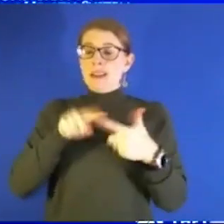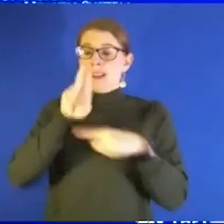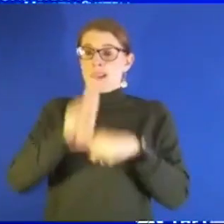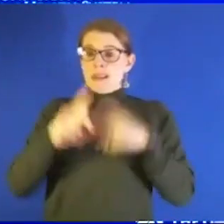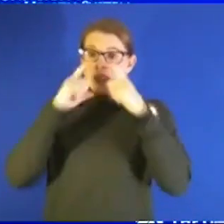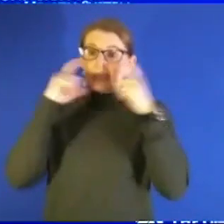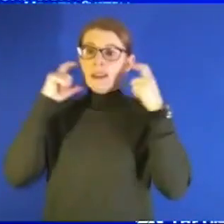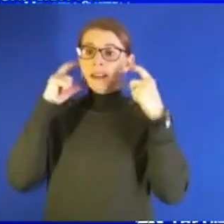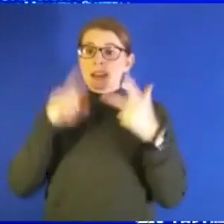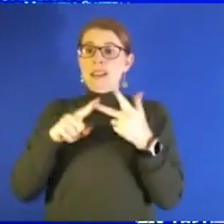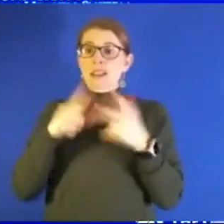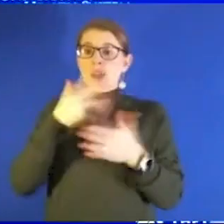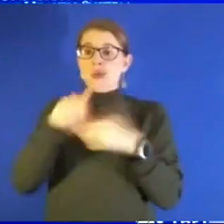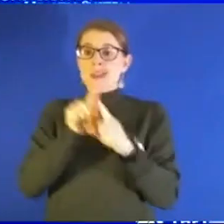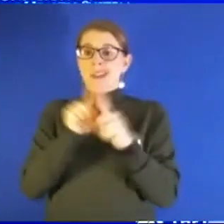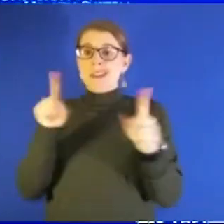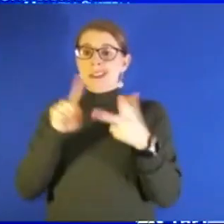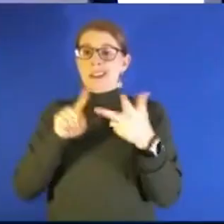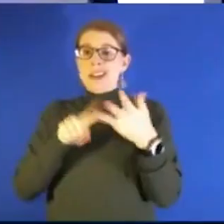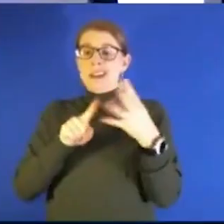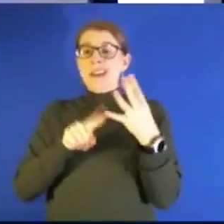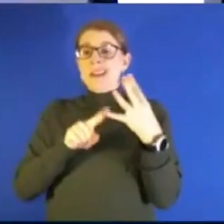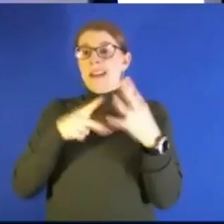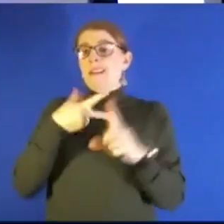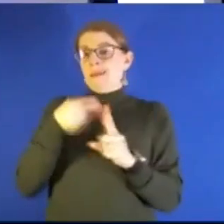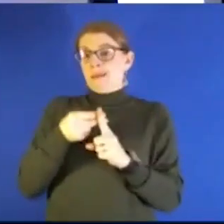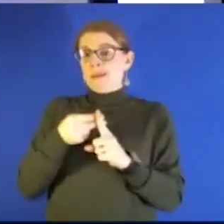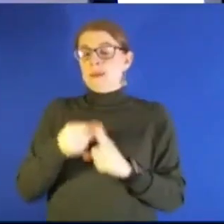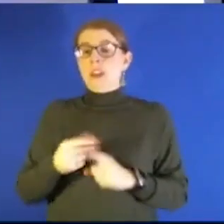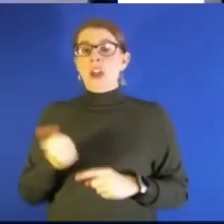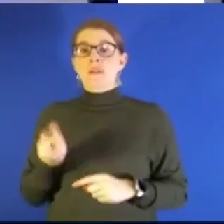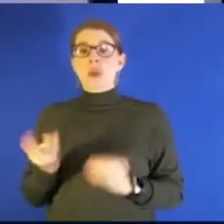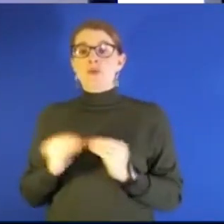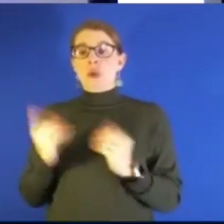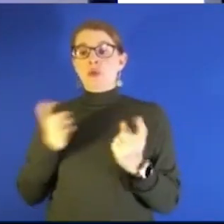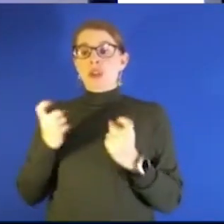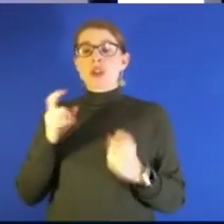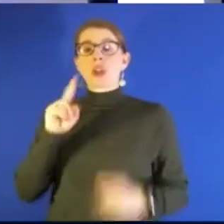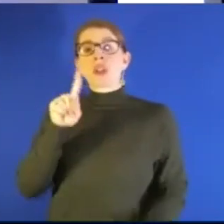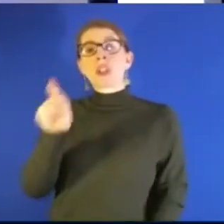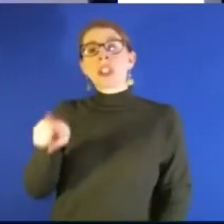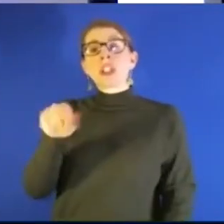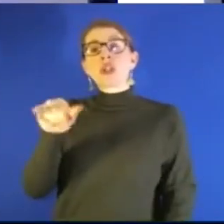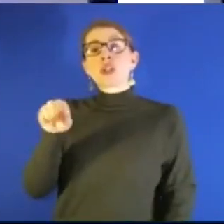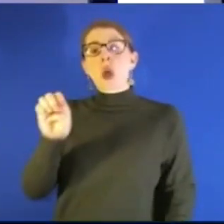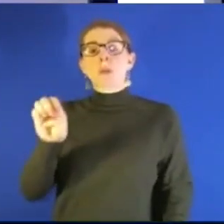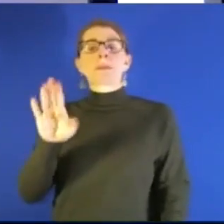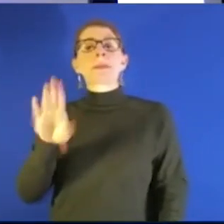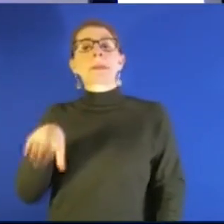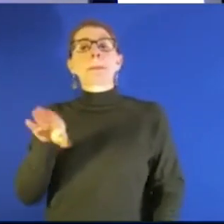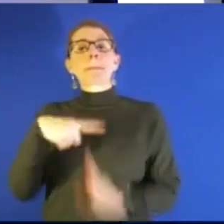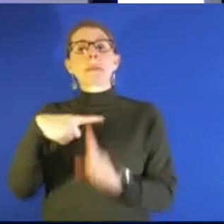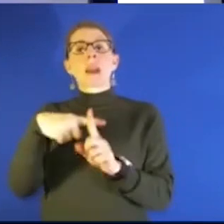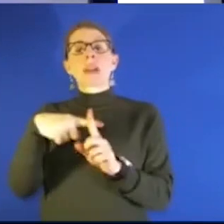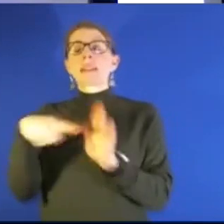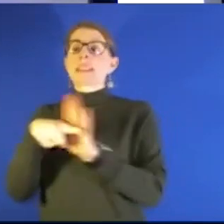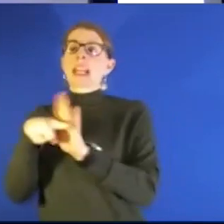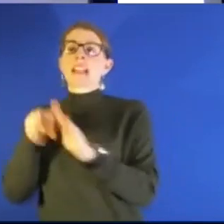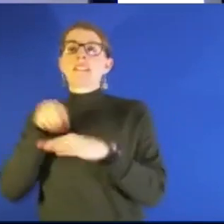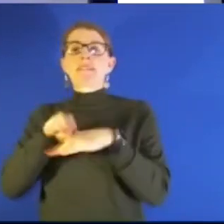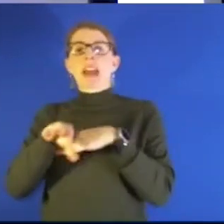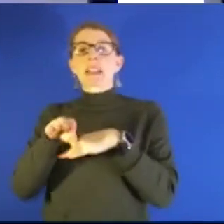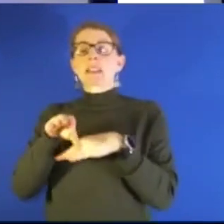vaccination. We have a few more questions, and Joe, I have a question for you about what are the positive and negative effects? Do businesses